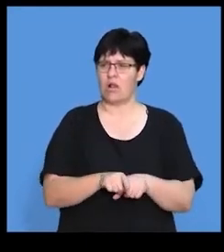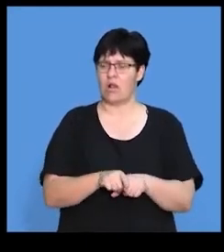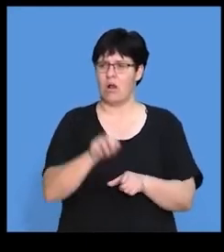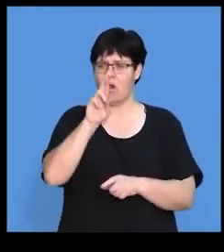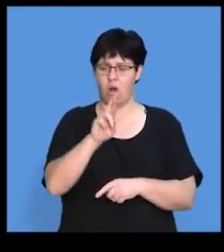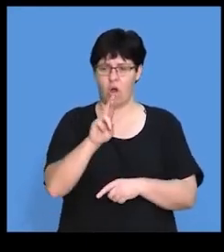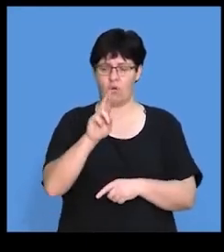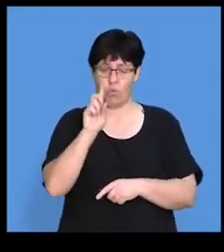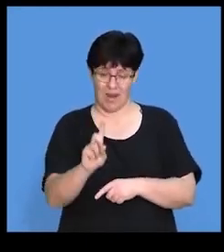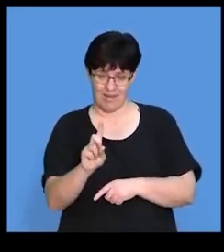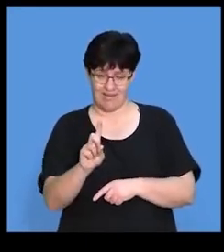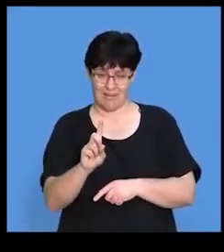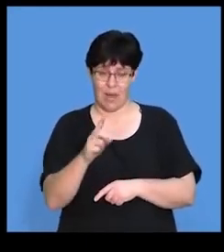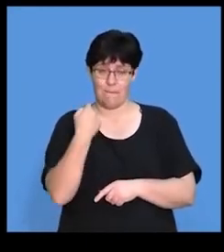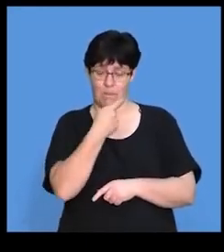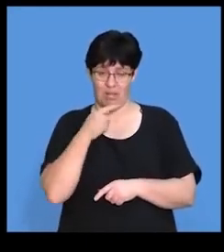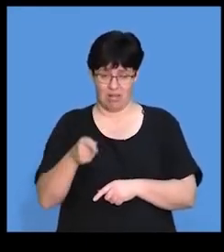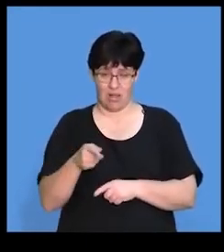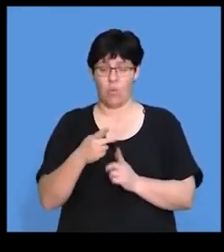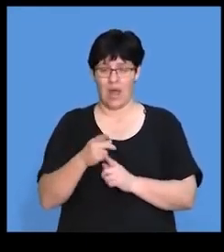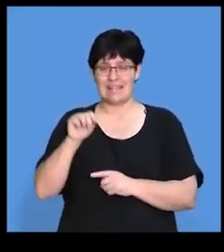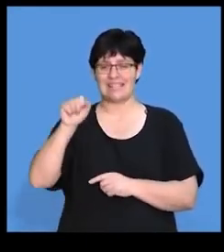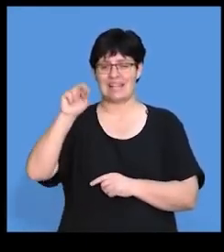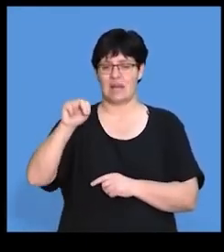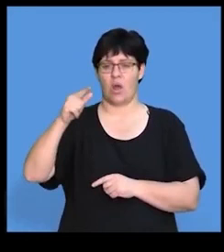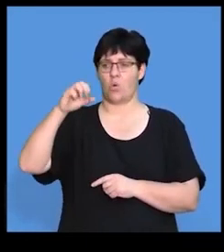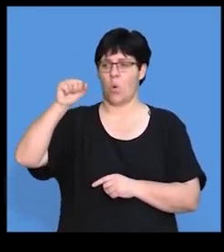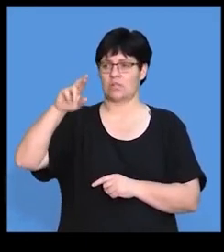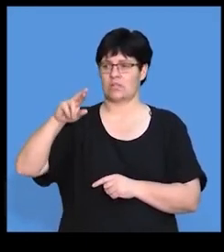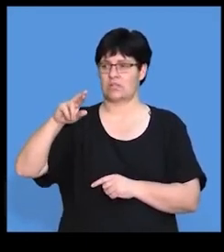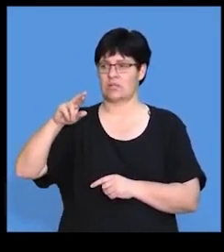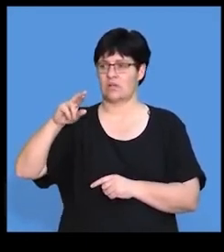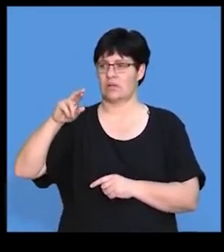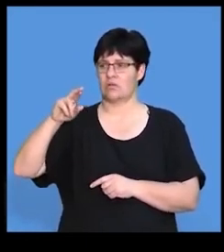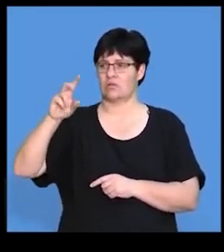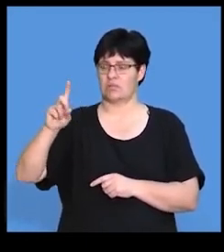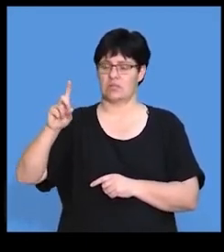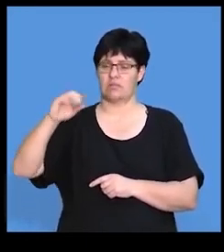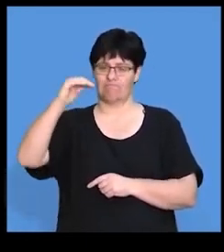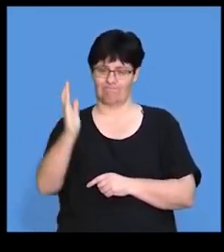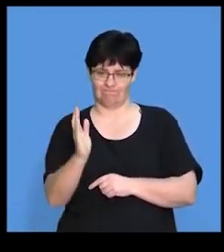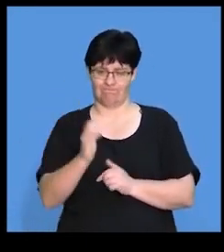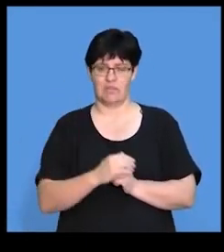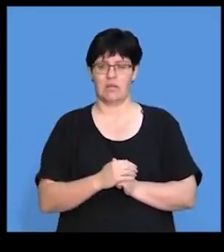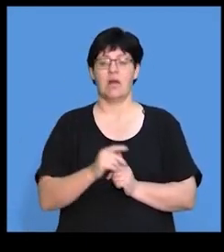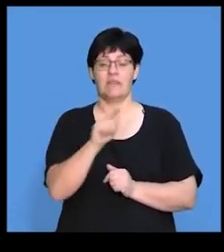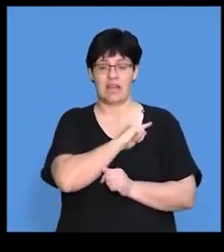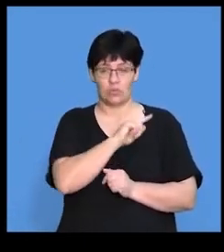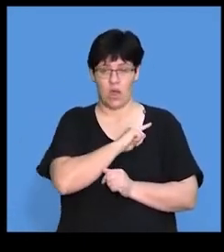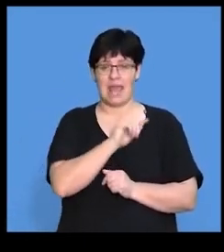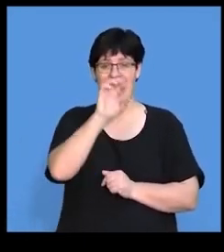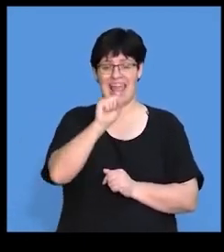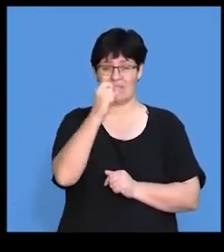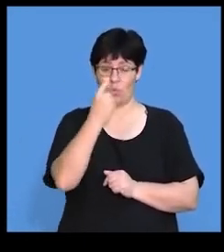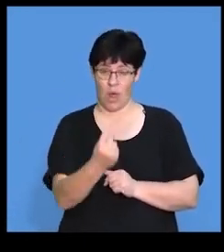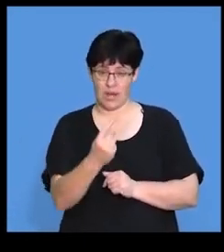in my purple triangle, and that's because of the tan chord theorem tells me that. So therefore